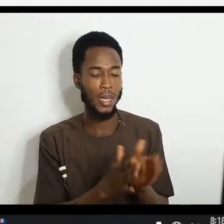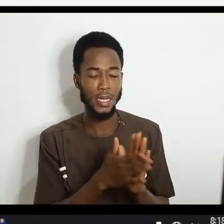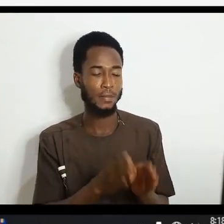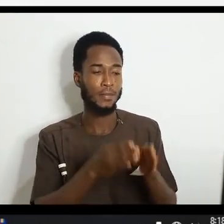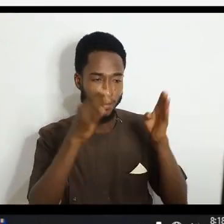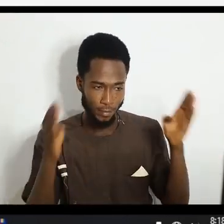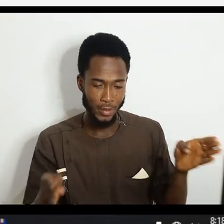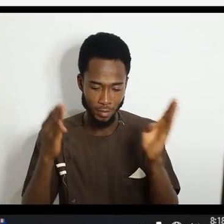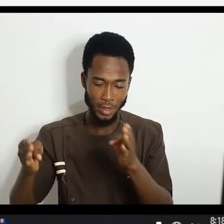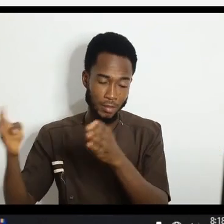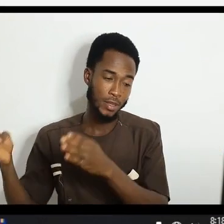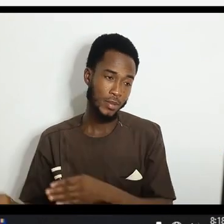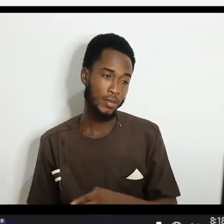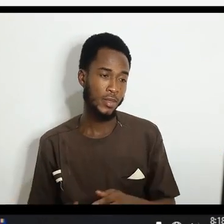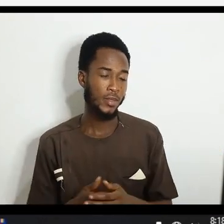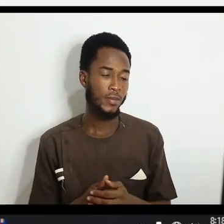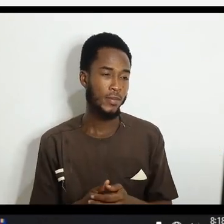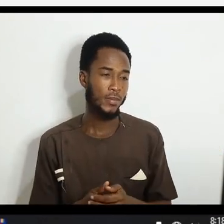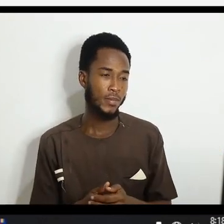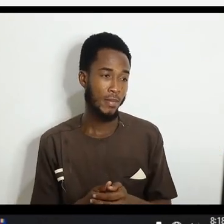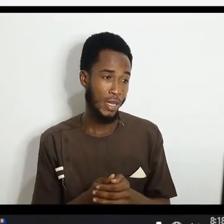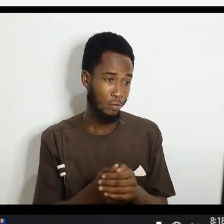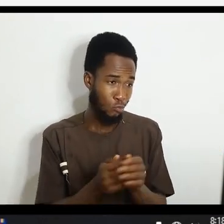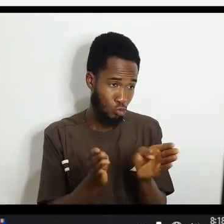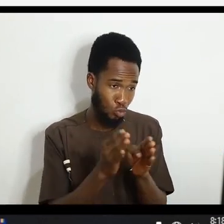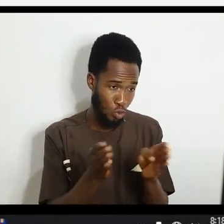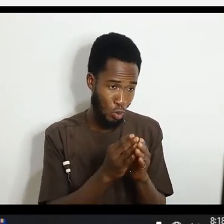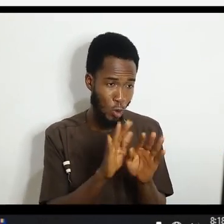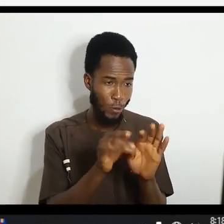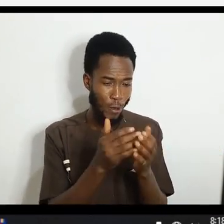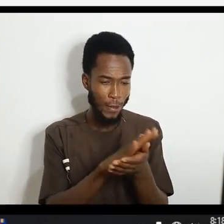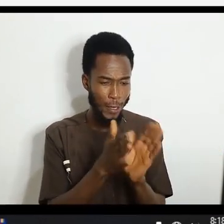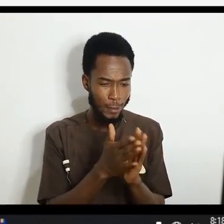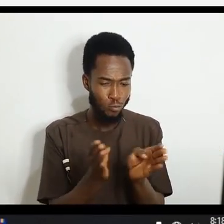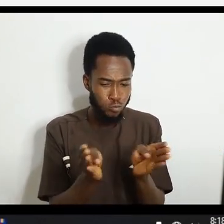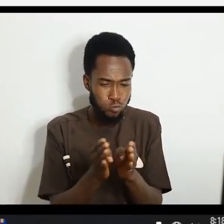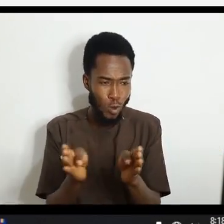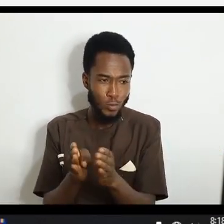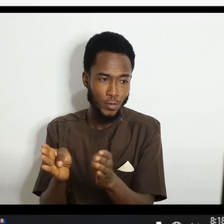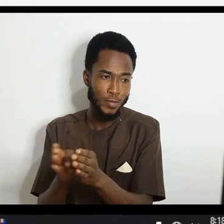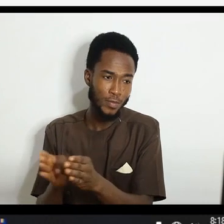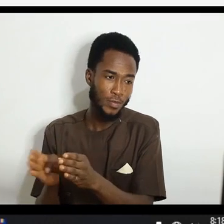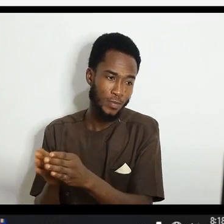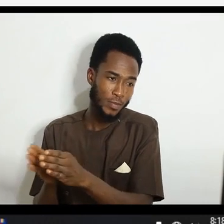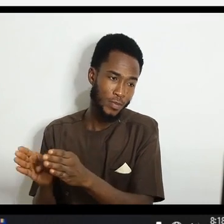all. Yes, and the small one here is used to decrease it, like